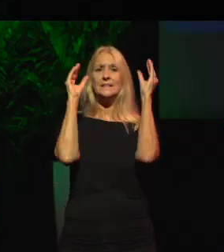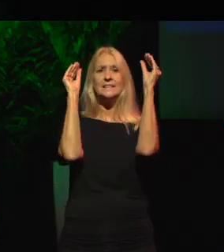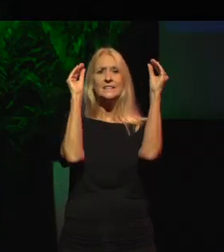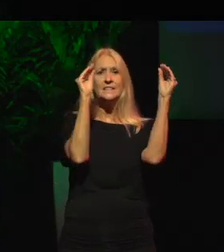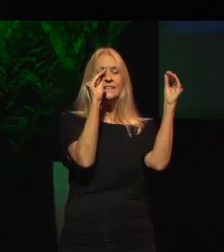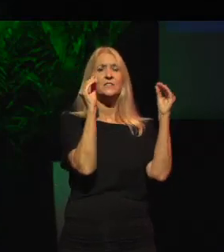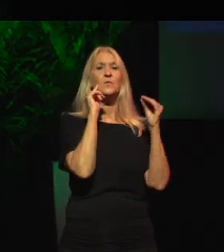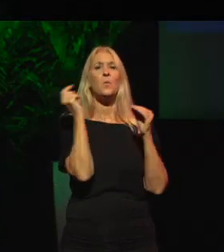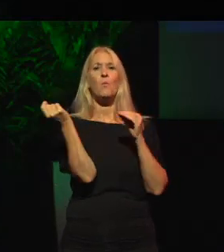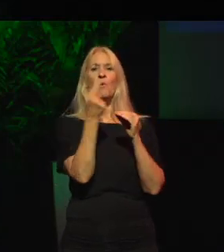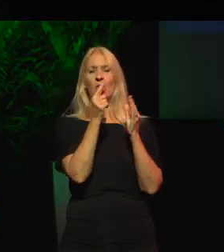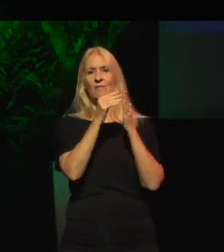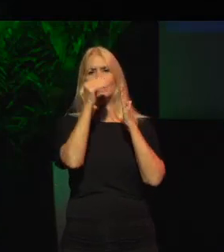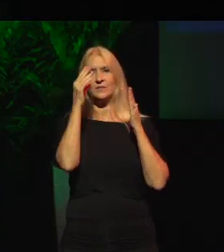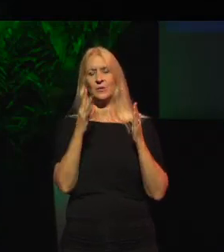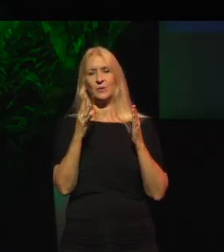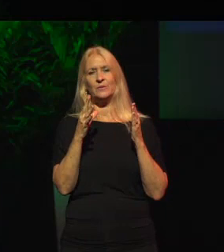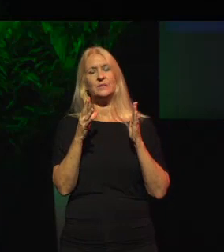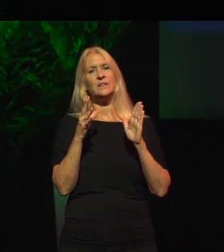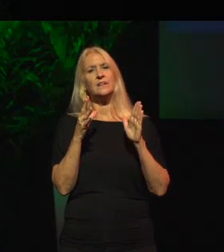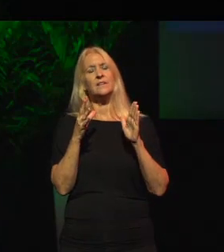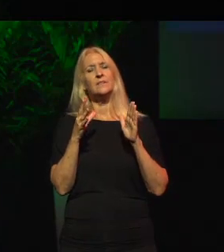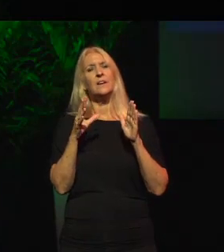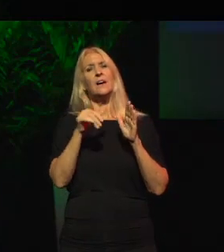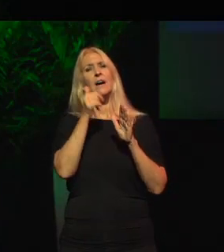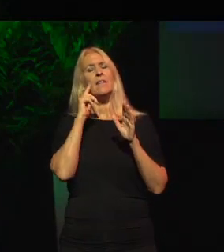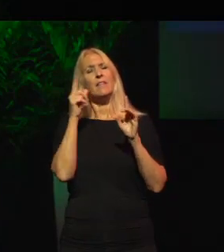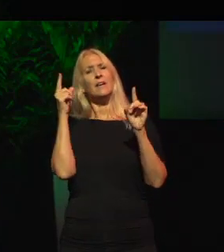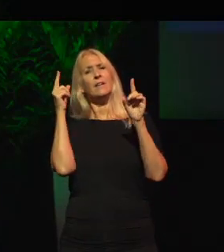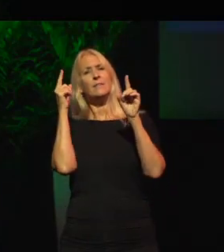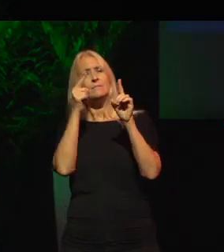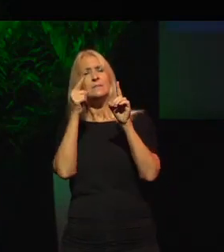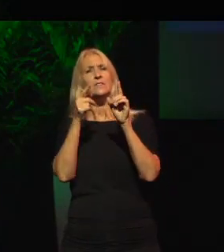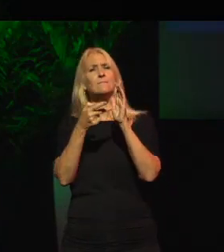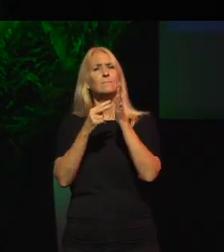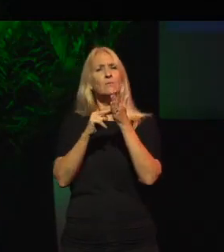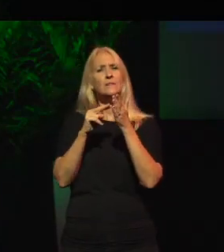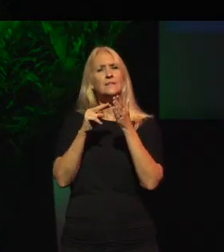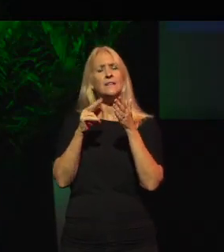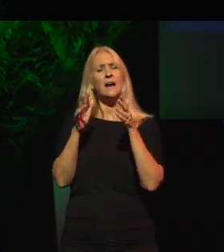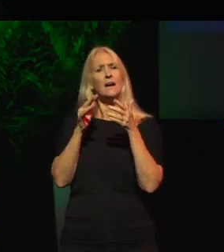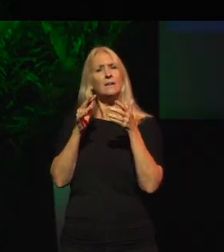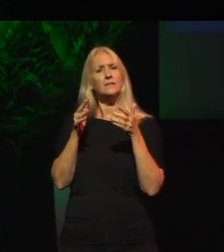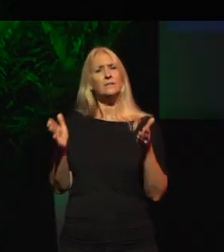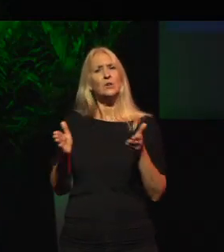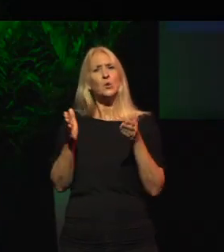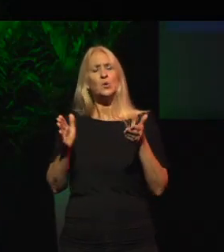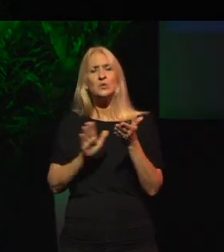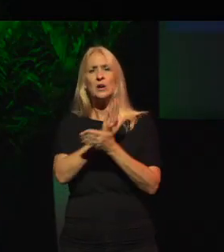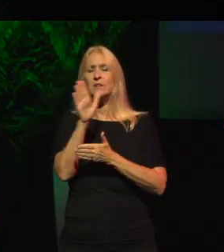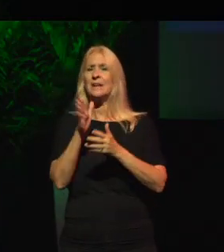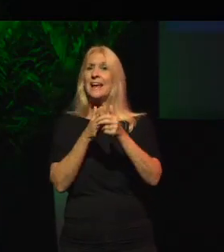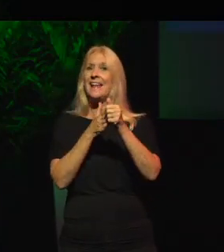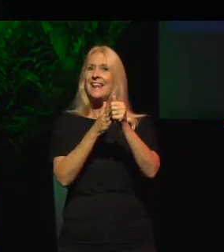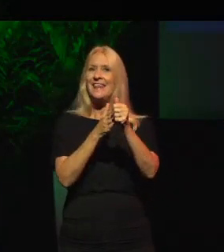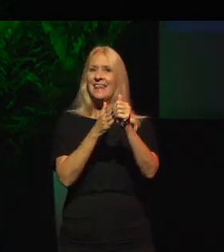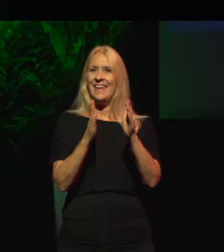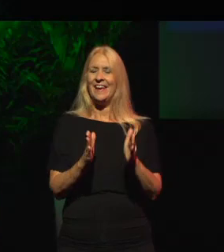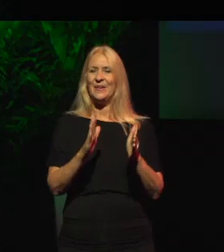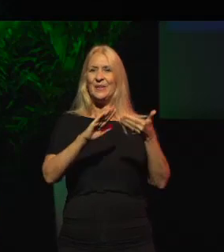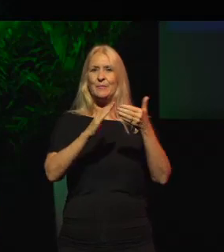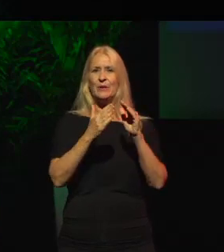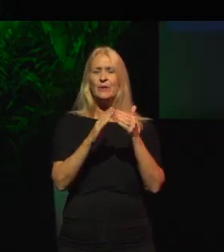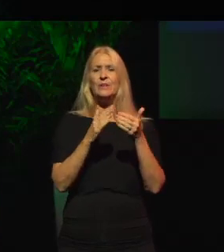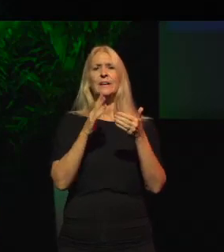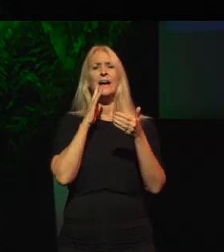students. So beyond our mission and purpose, I look to our college to also be a leader in this community as we address the